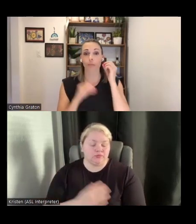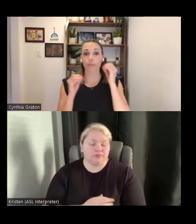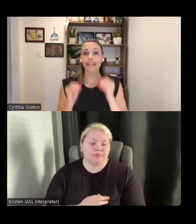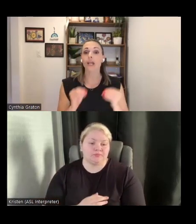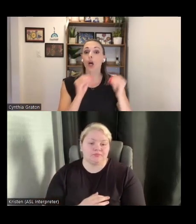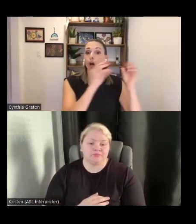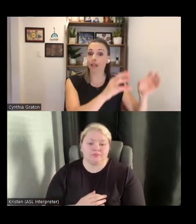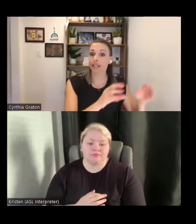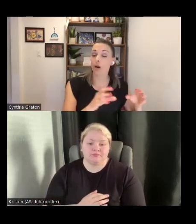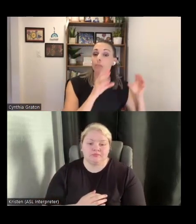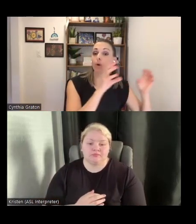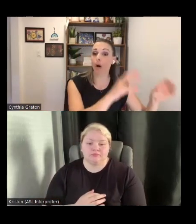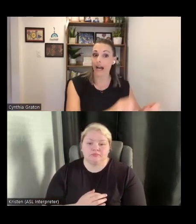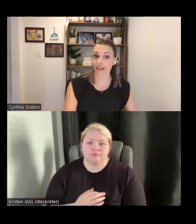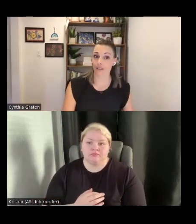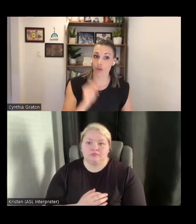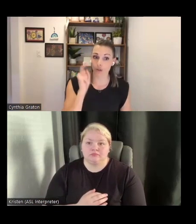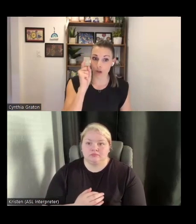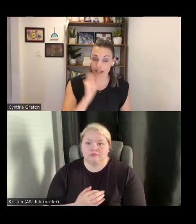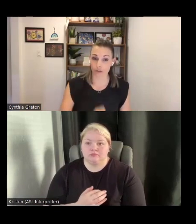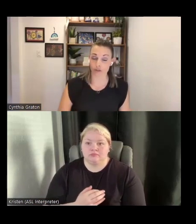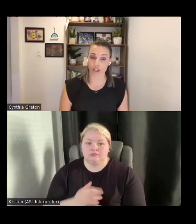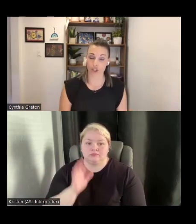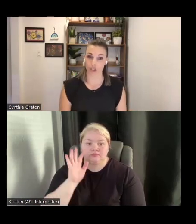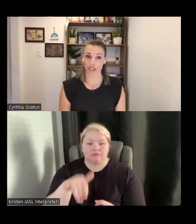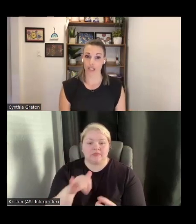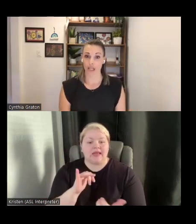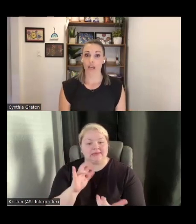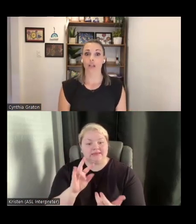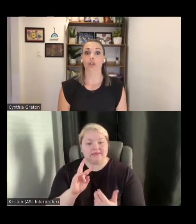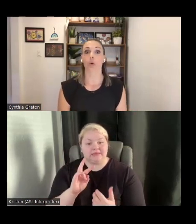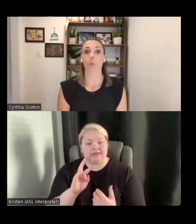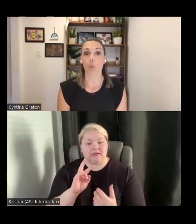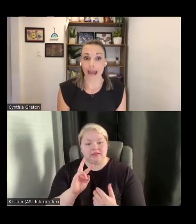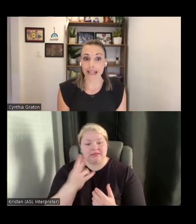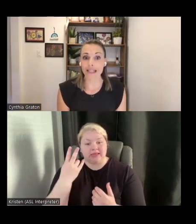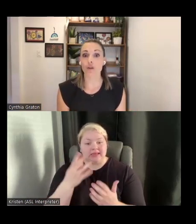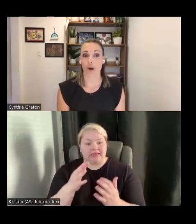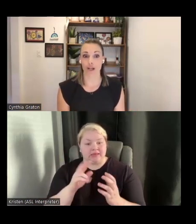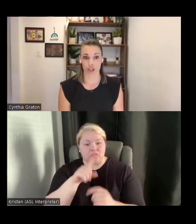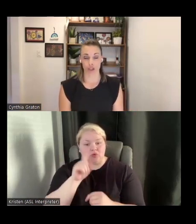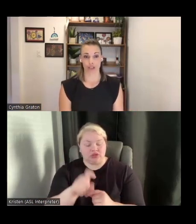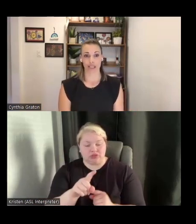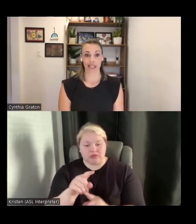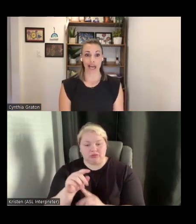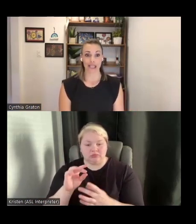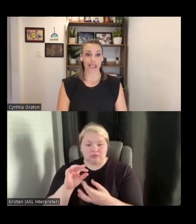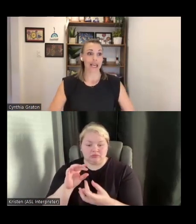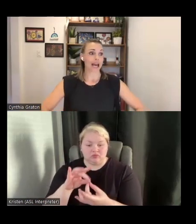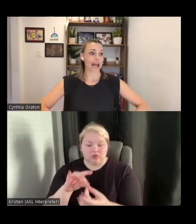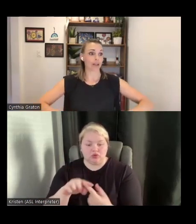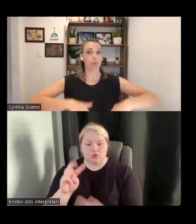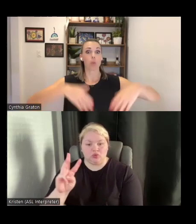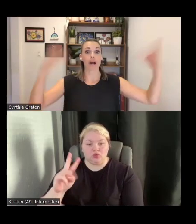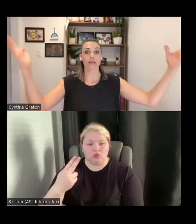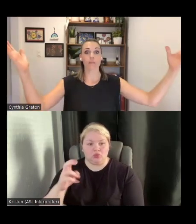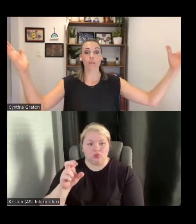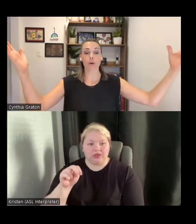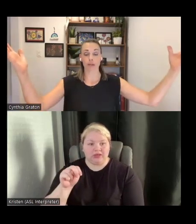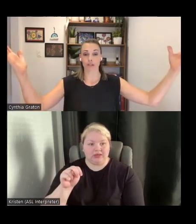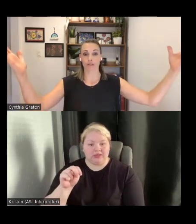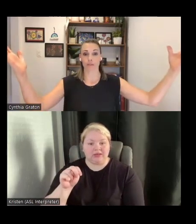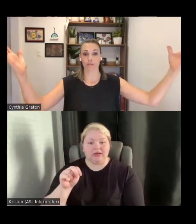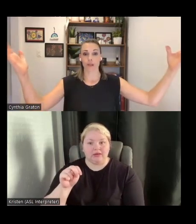question for being early or proactive with your interventions, the when question, like at